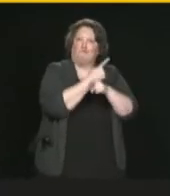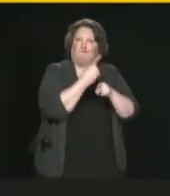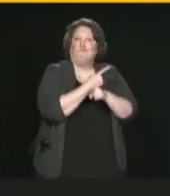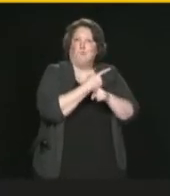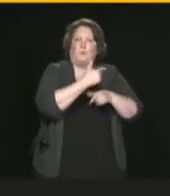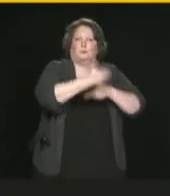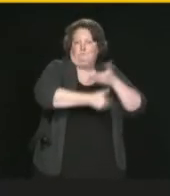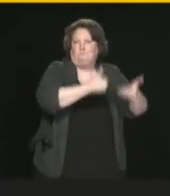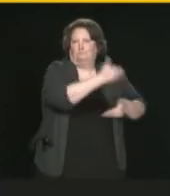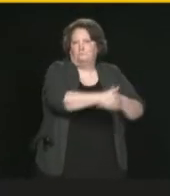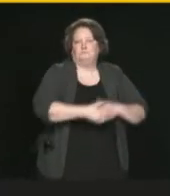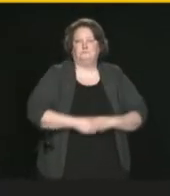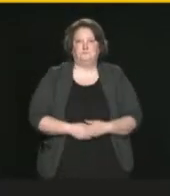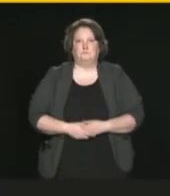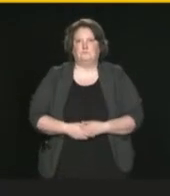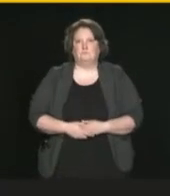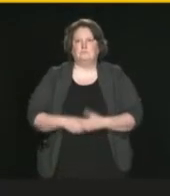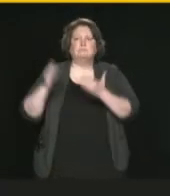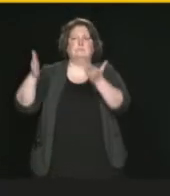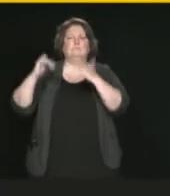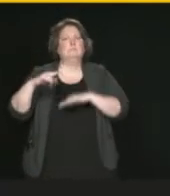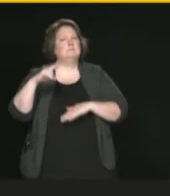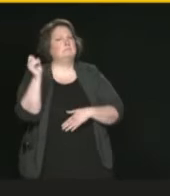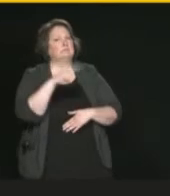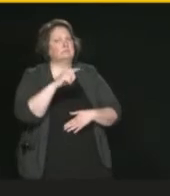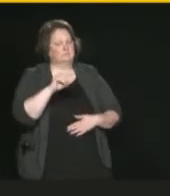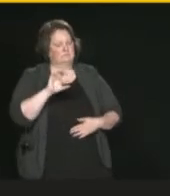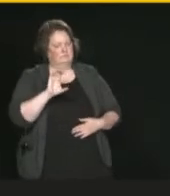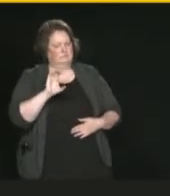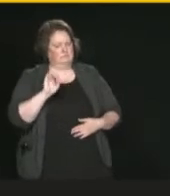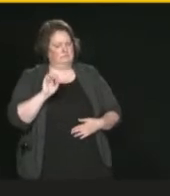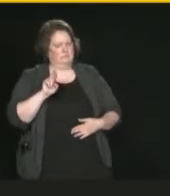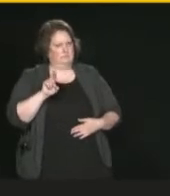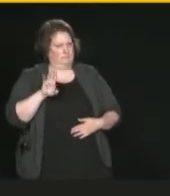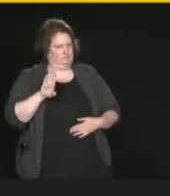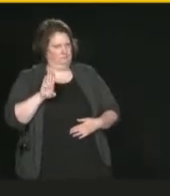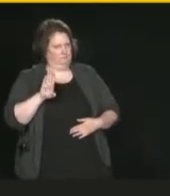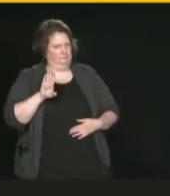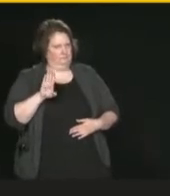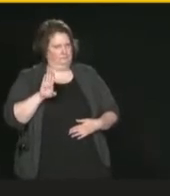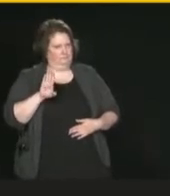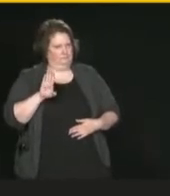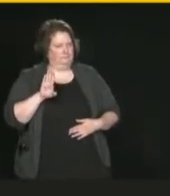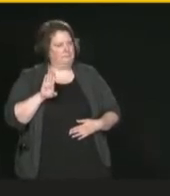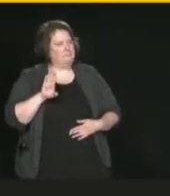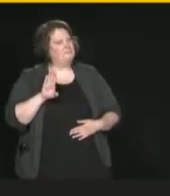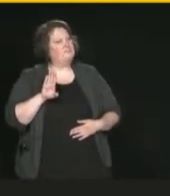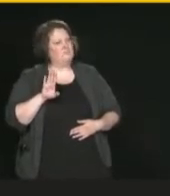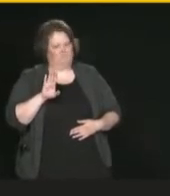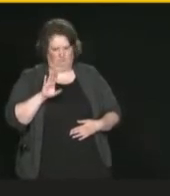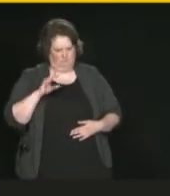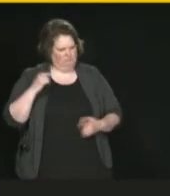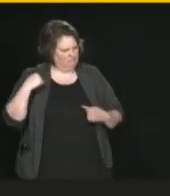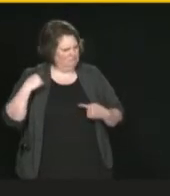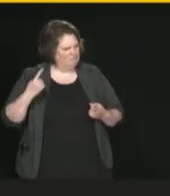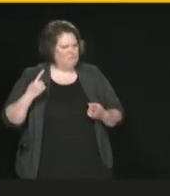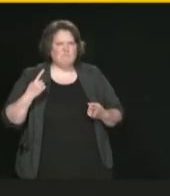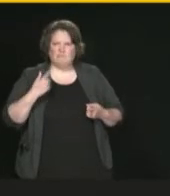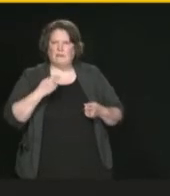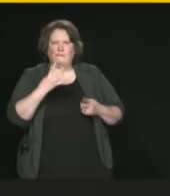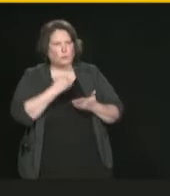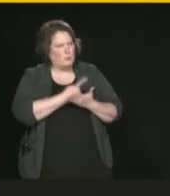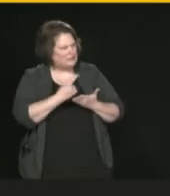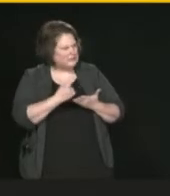With respect to the CERB, Mr. Trudeau, I may be mistaken, but it seems to me in recent weeks you